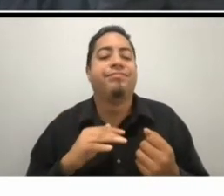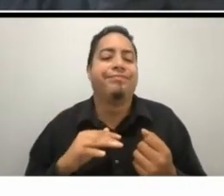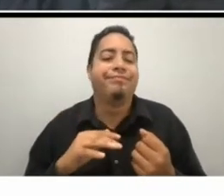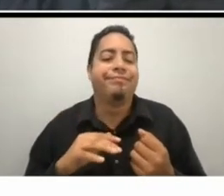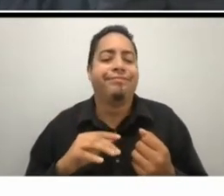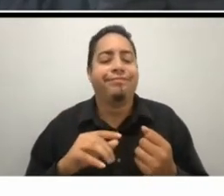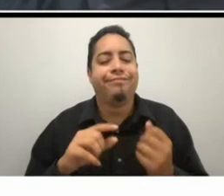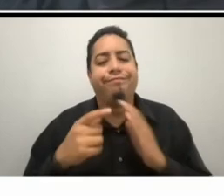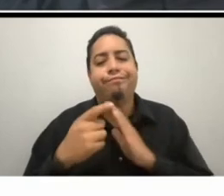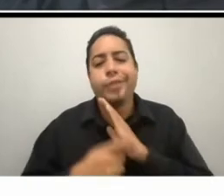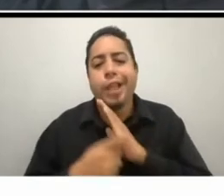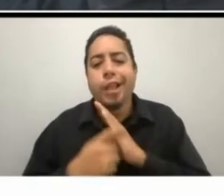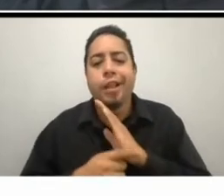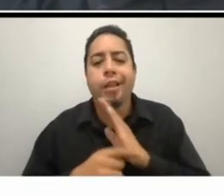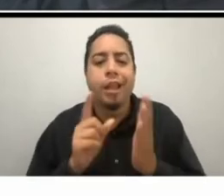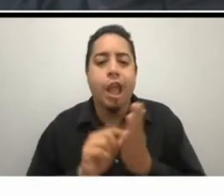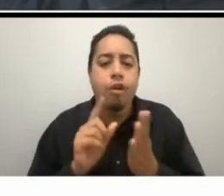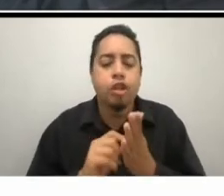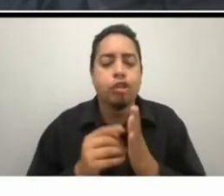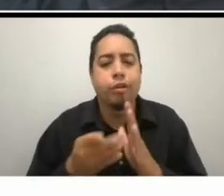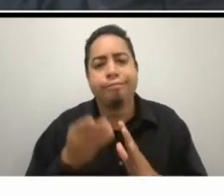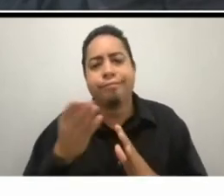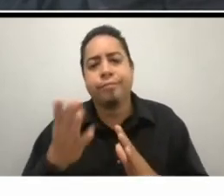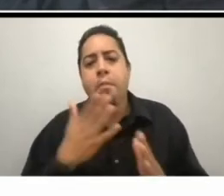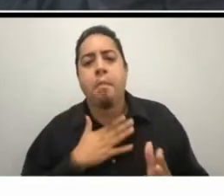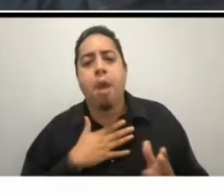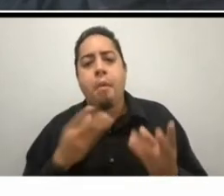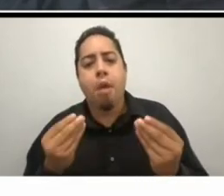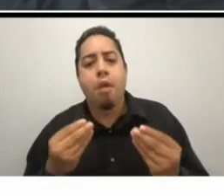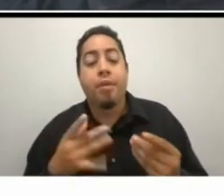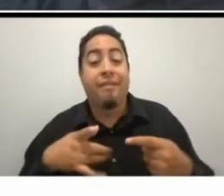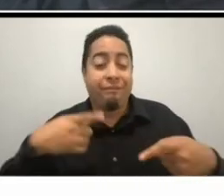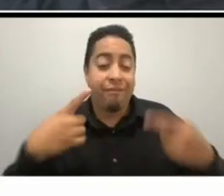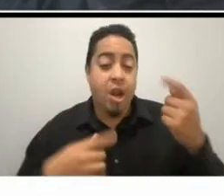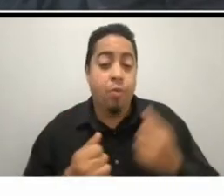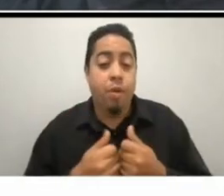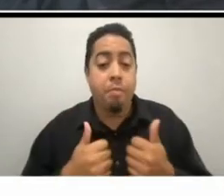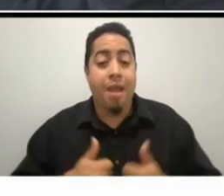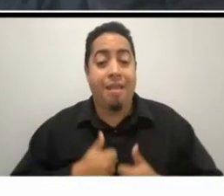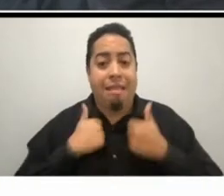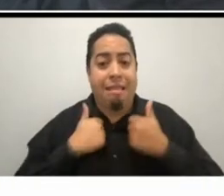but arguing and threatening with neighbors and with myself.